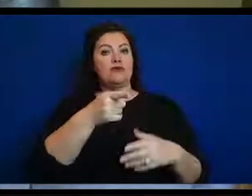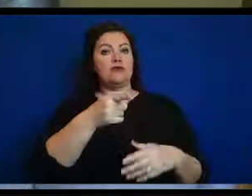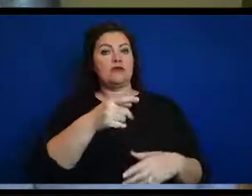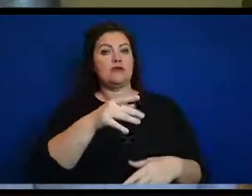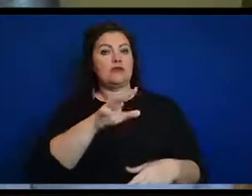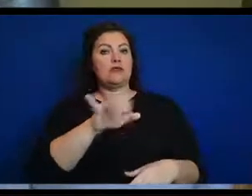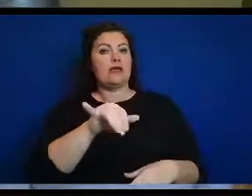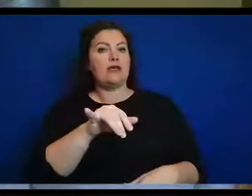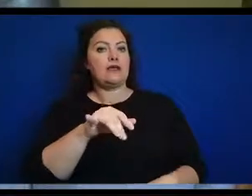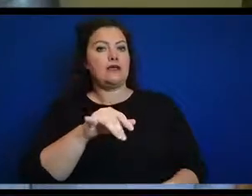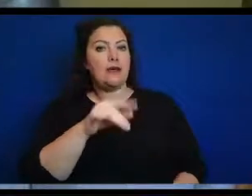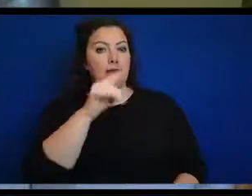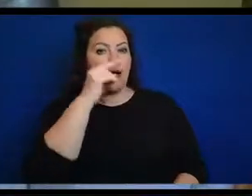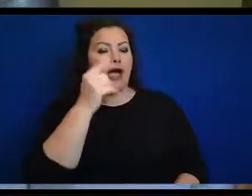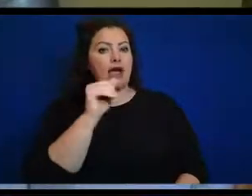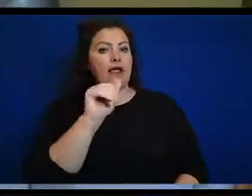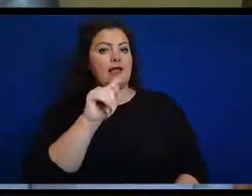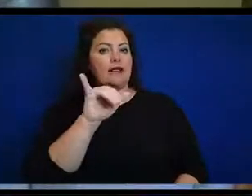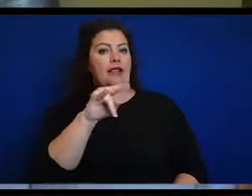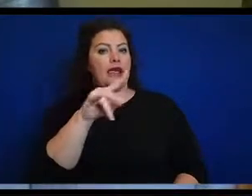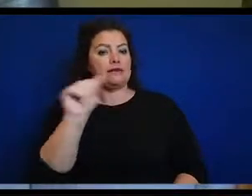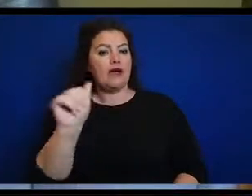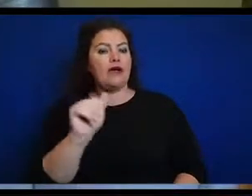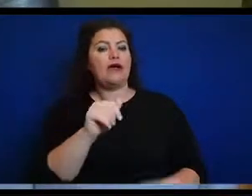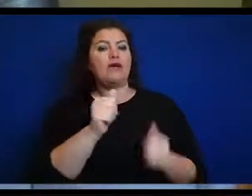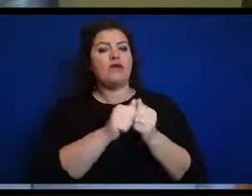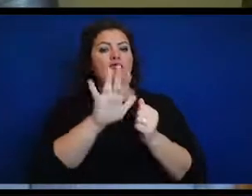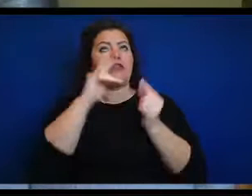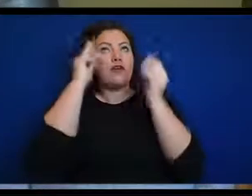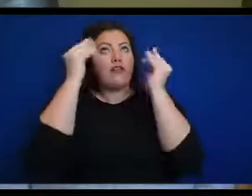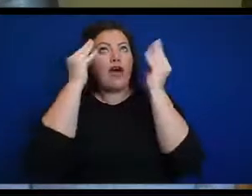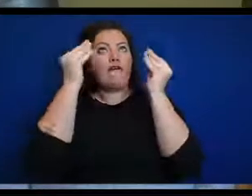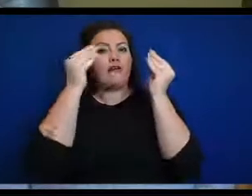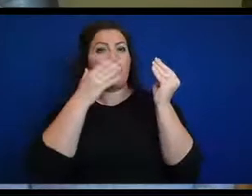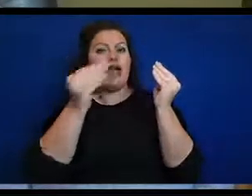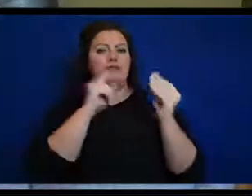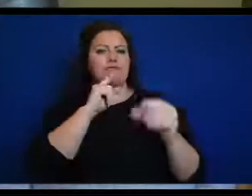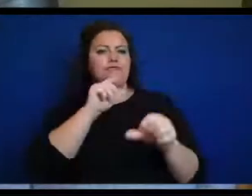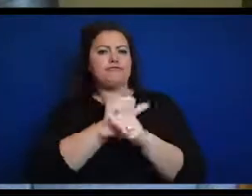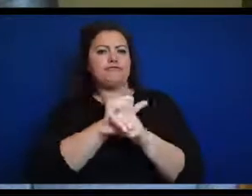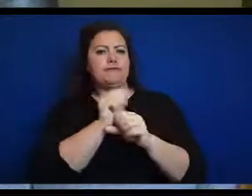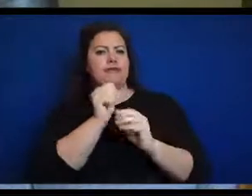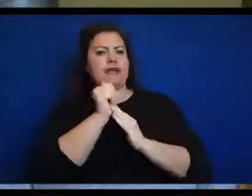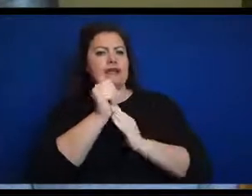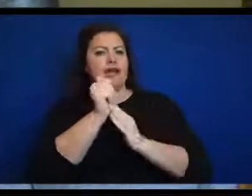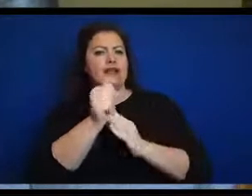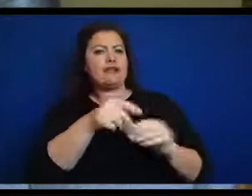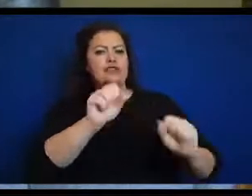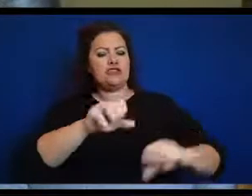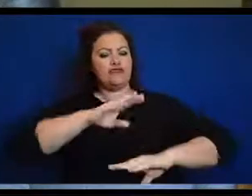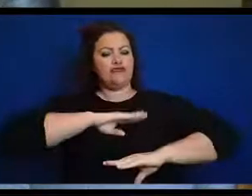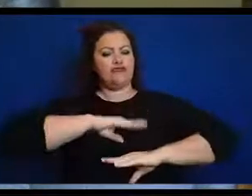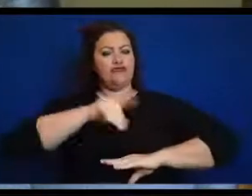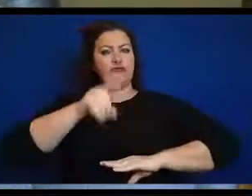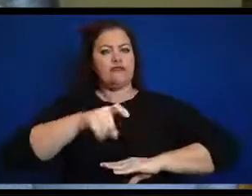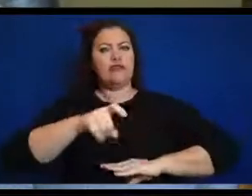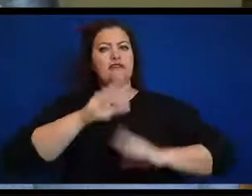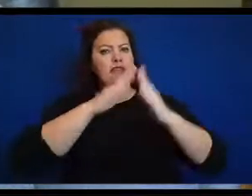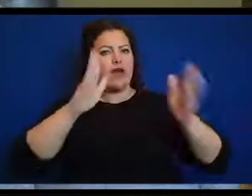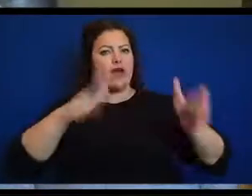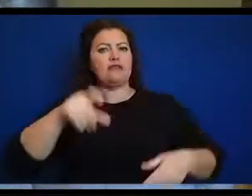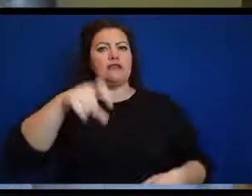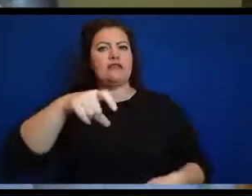Atlanta. Under her thoughtful and dedicated guidance, HUD was able to better meet the housing needs of seniors and people